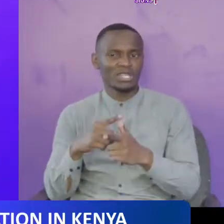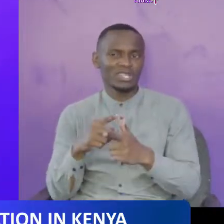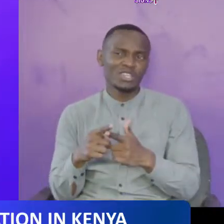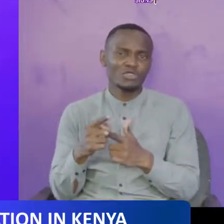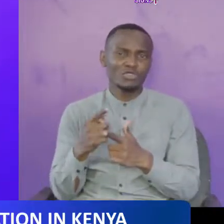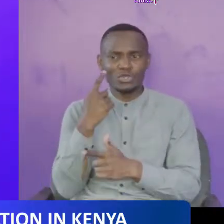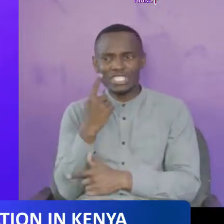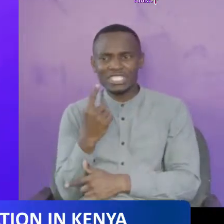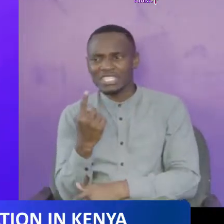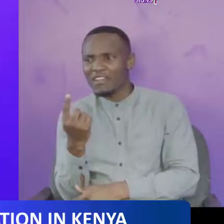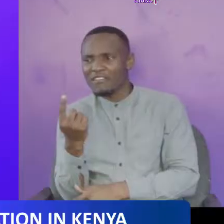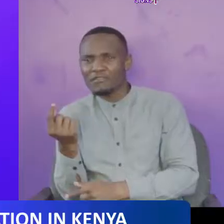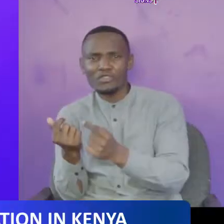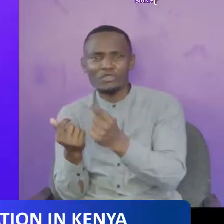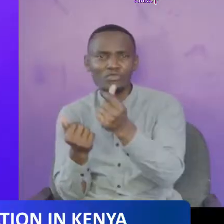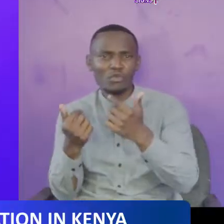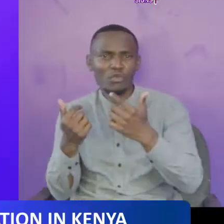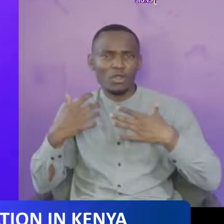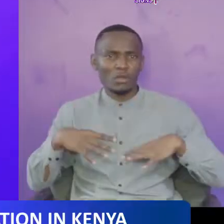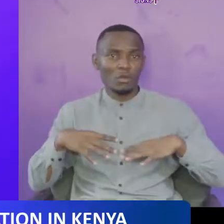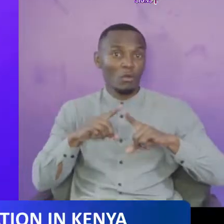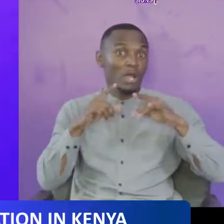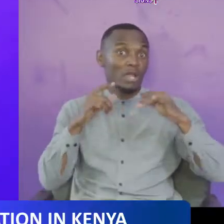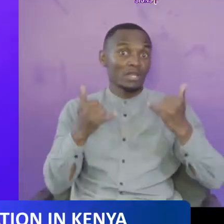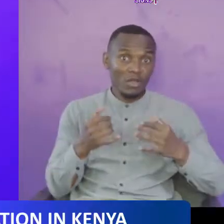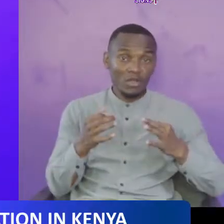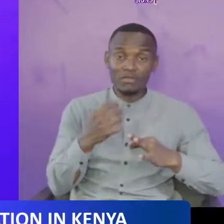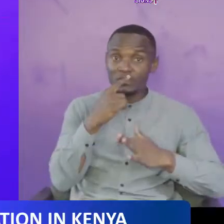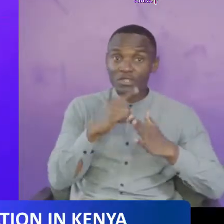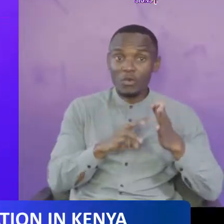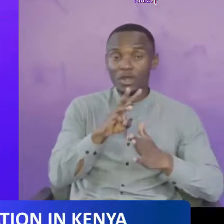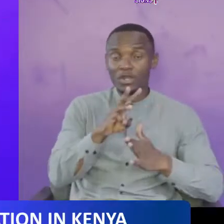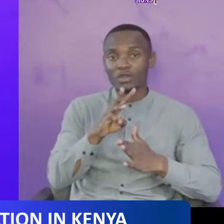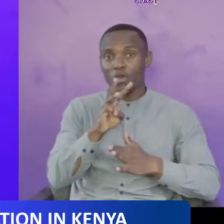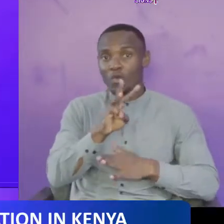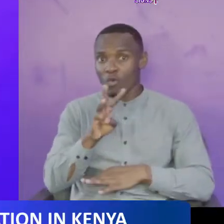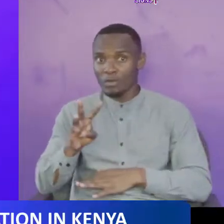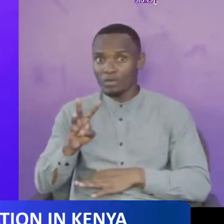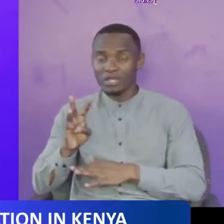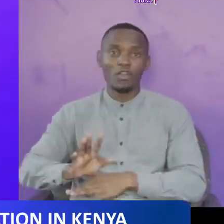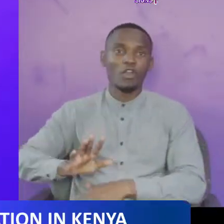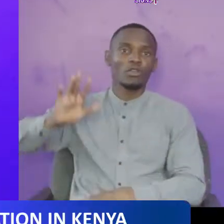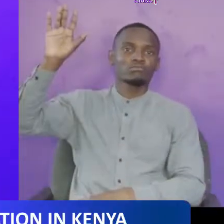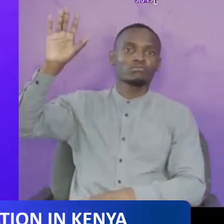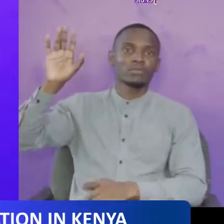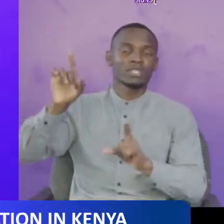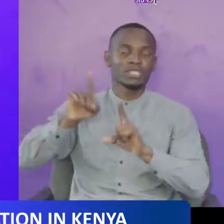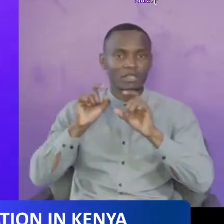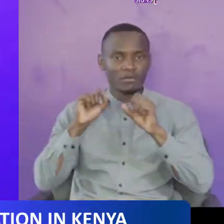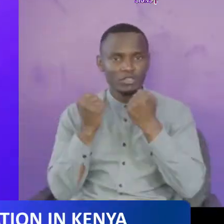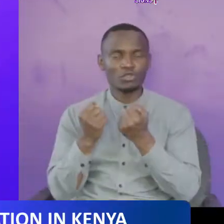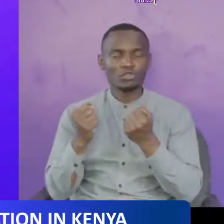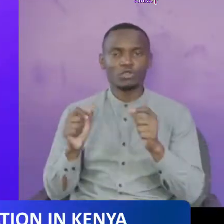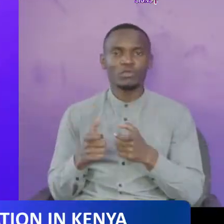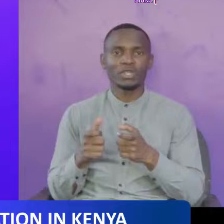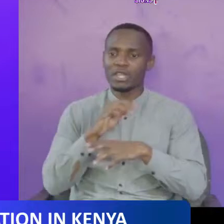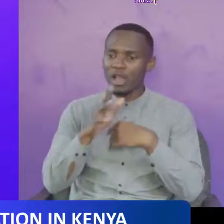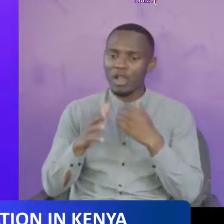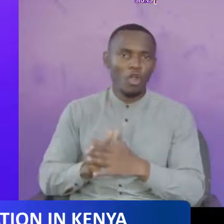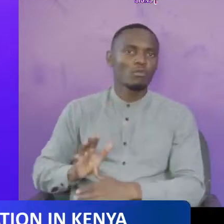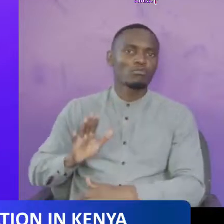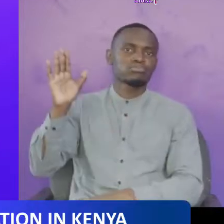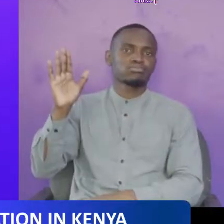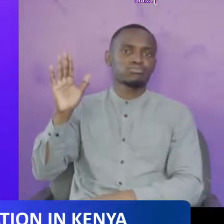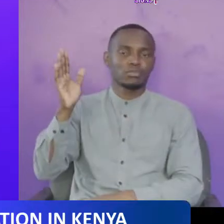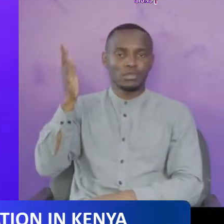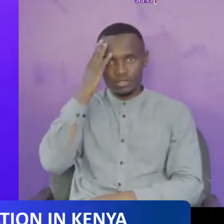hands. Now, when you say website, everybody's hand is up. Social media platform, everybody's hand is up. So those are the